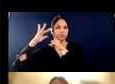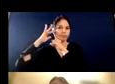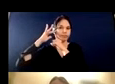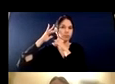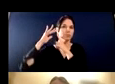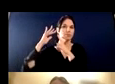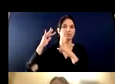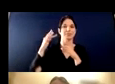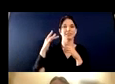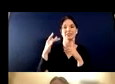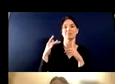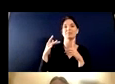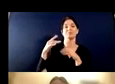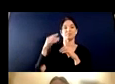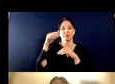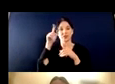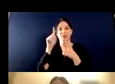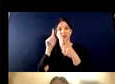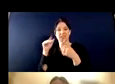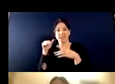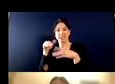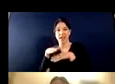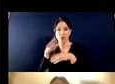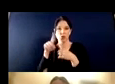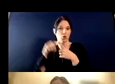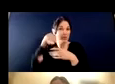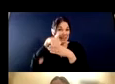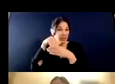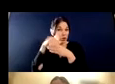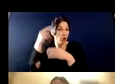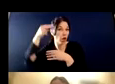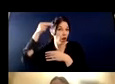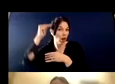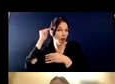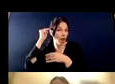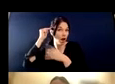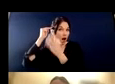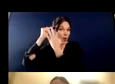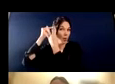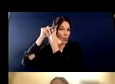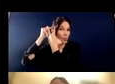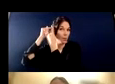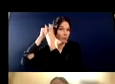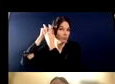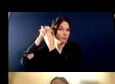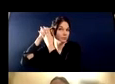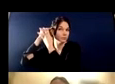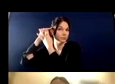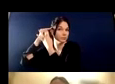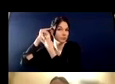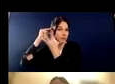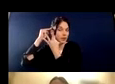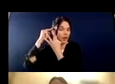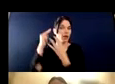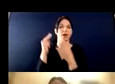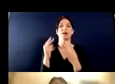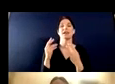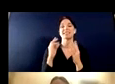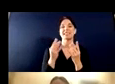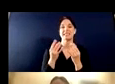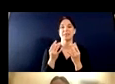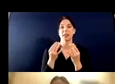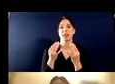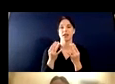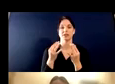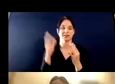internal component here, which then sends the sound down into the internal ear canal and stimulates the hearing nerve and